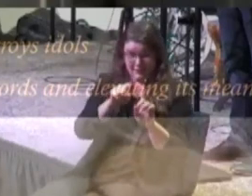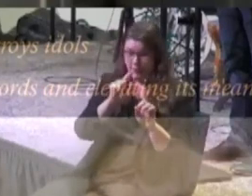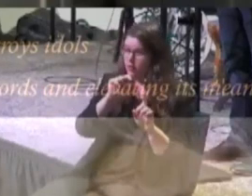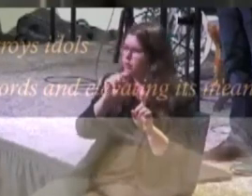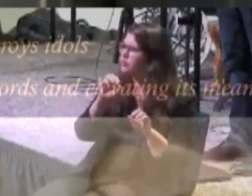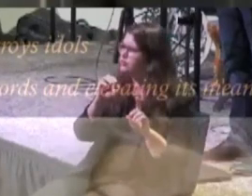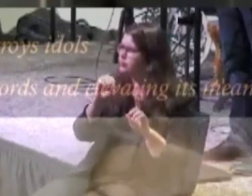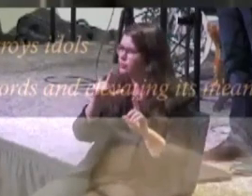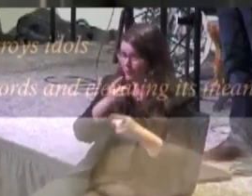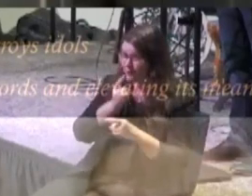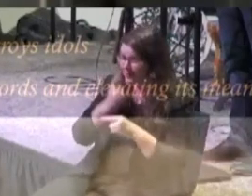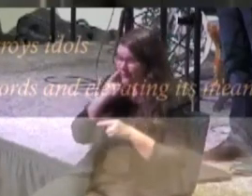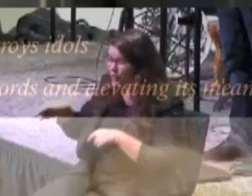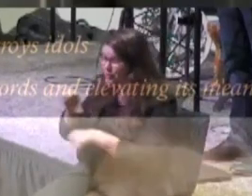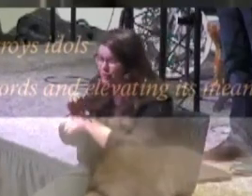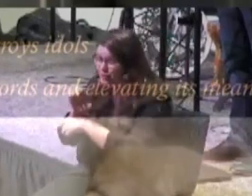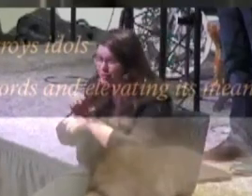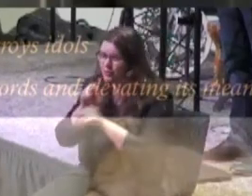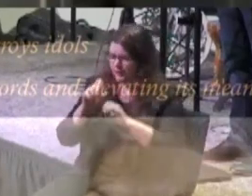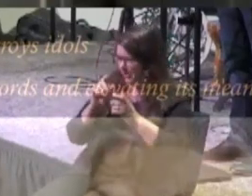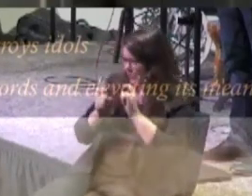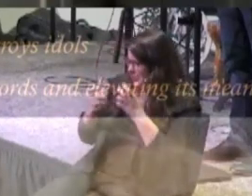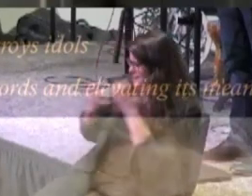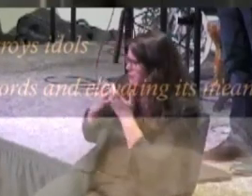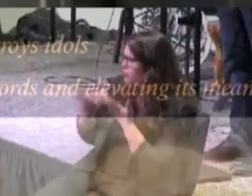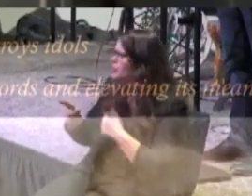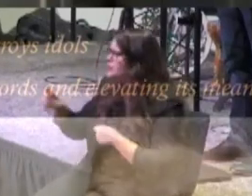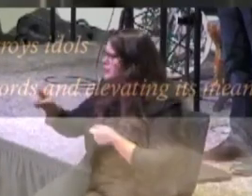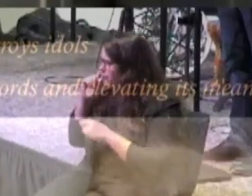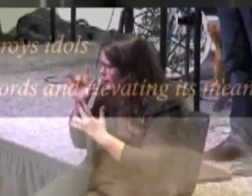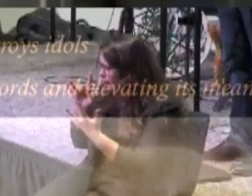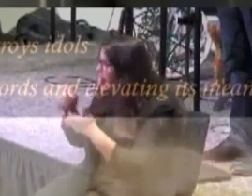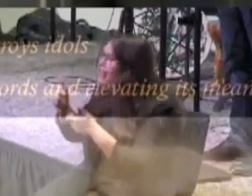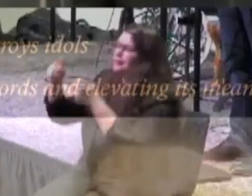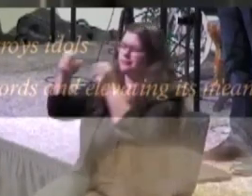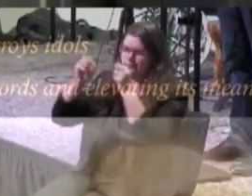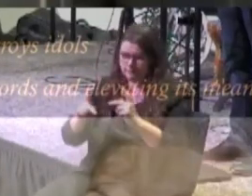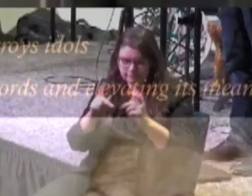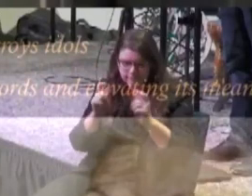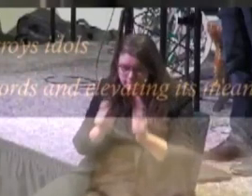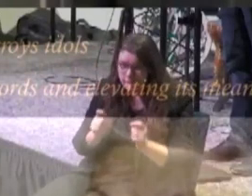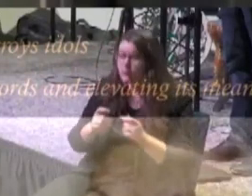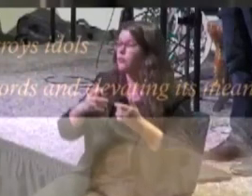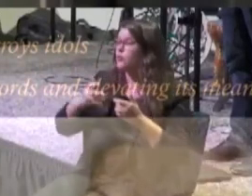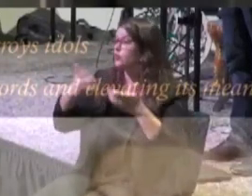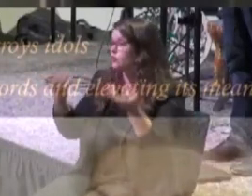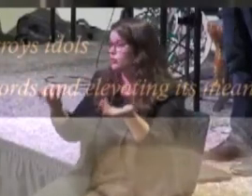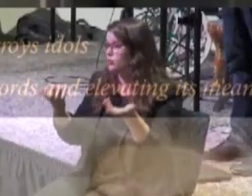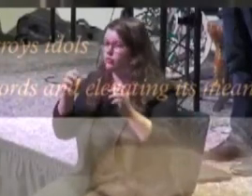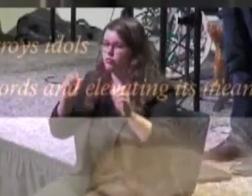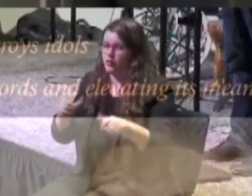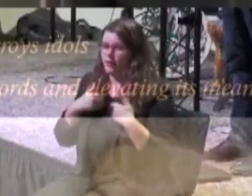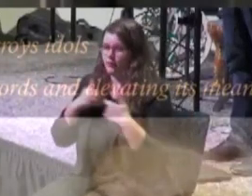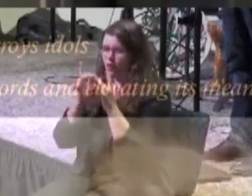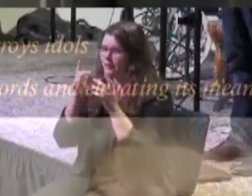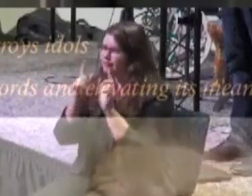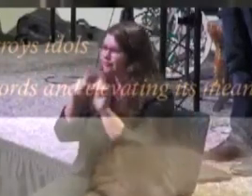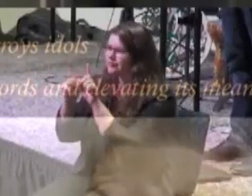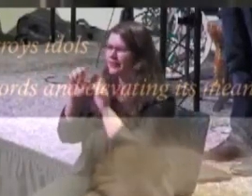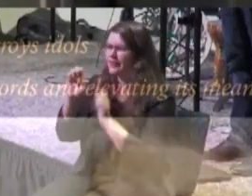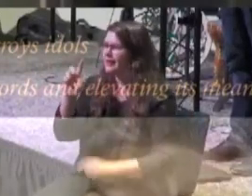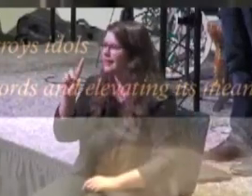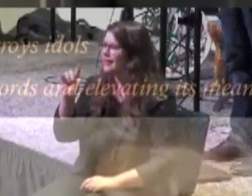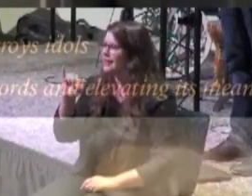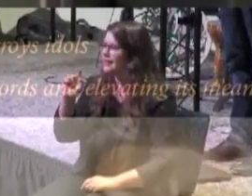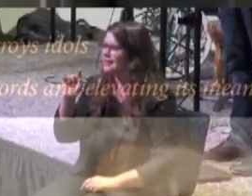changing teaching and outreach needs, with even alternative editions provided for different audiences. If it's true